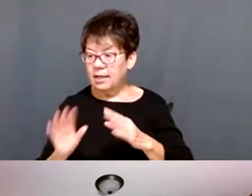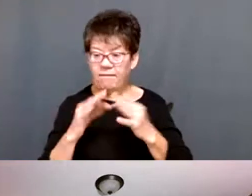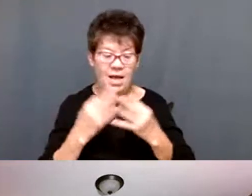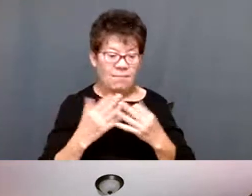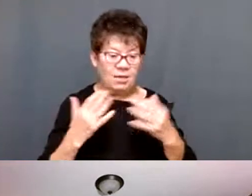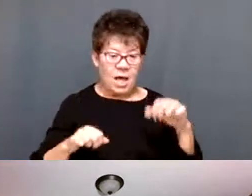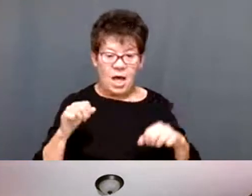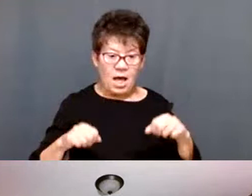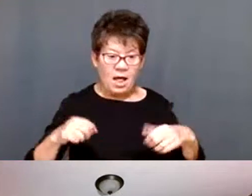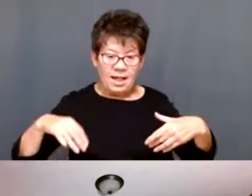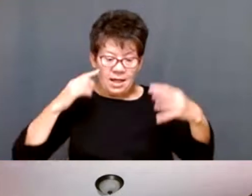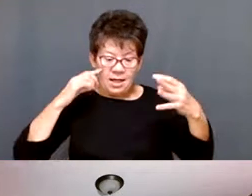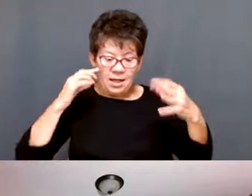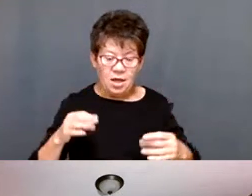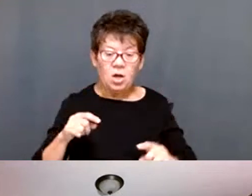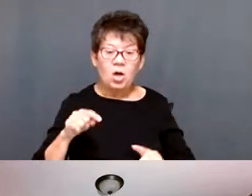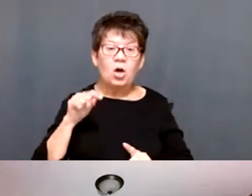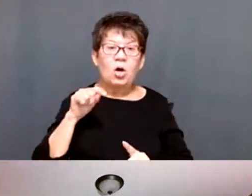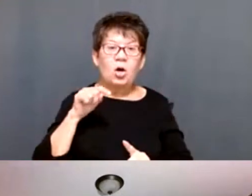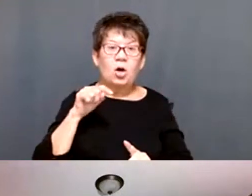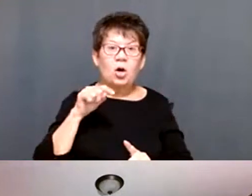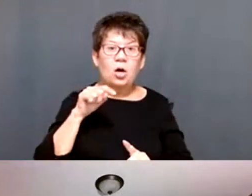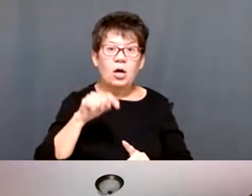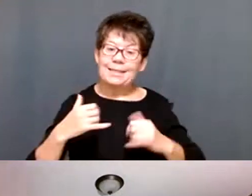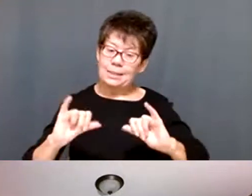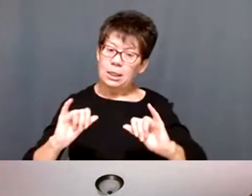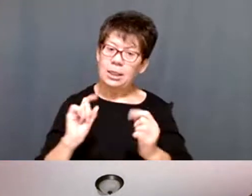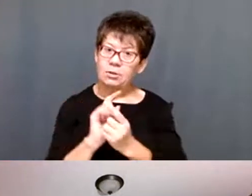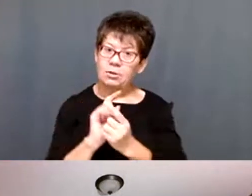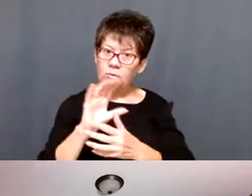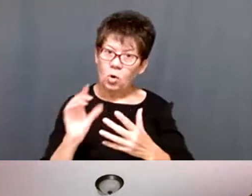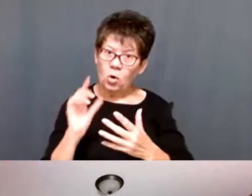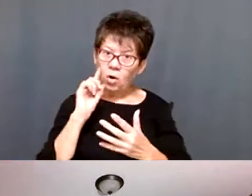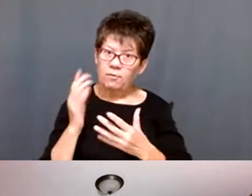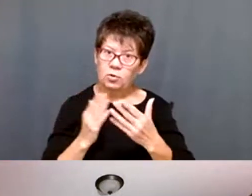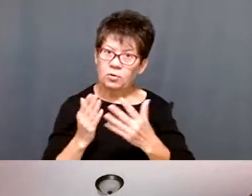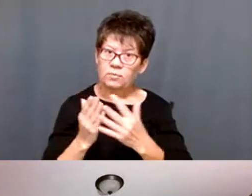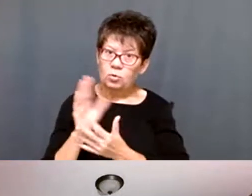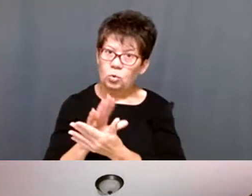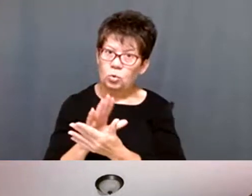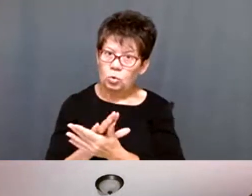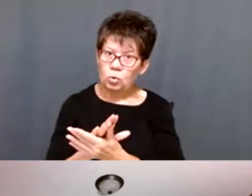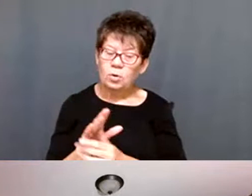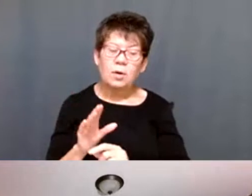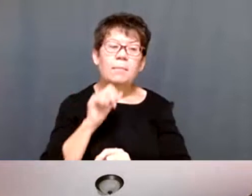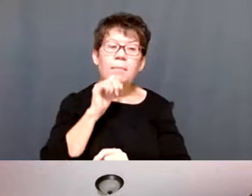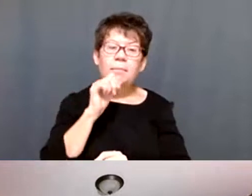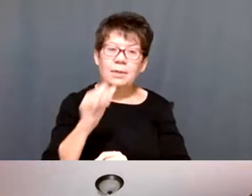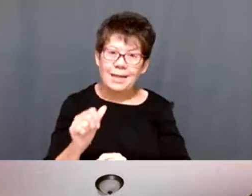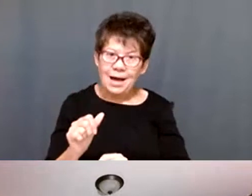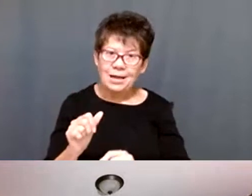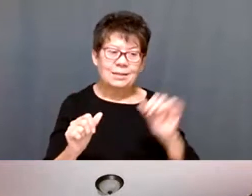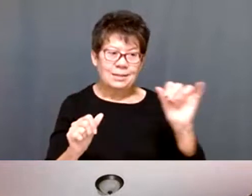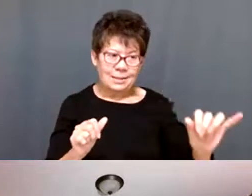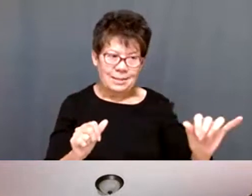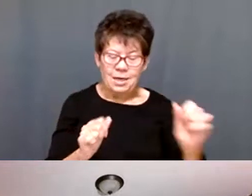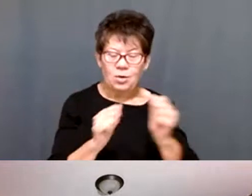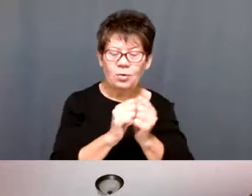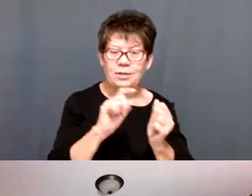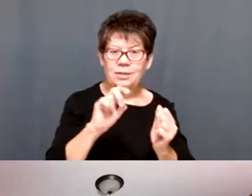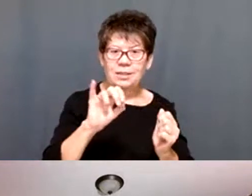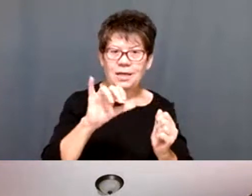the decision, then they would be still eligible for services through the school district. They would not be eligible to stay with